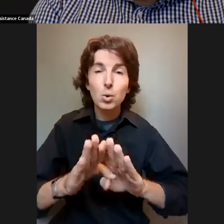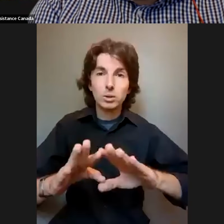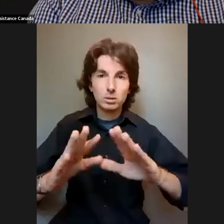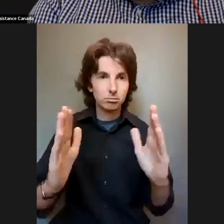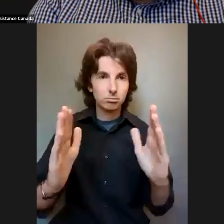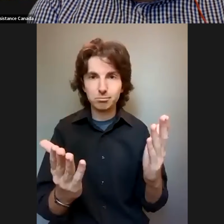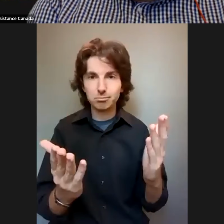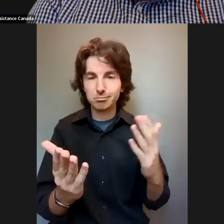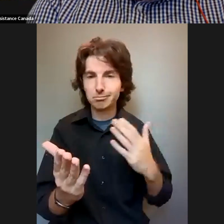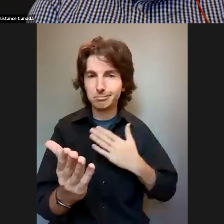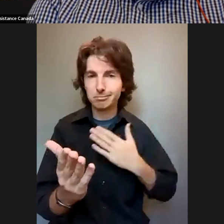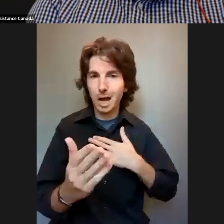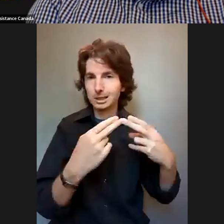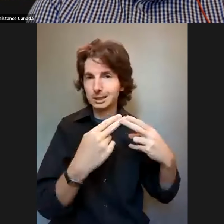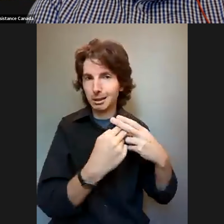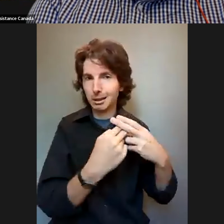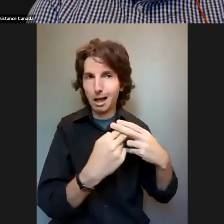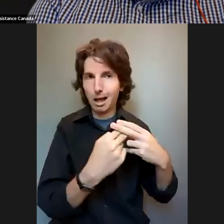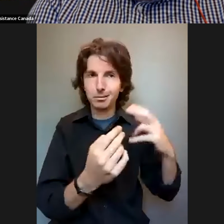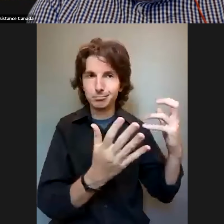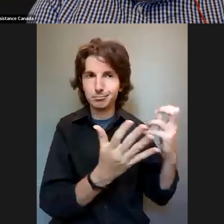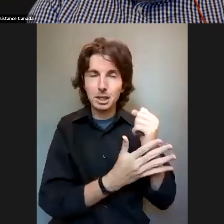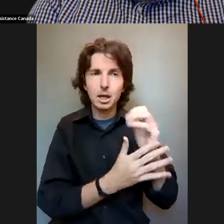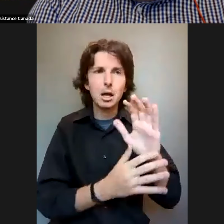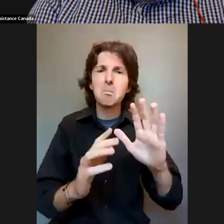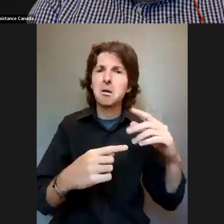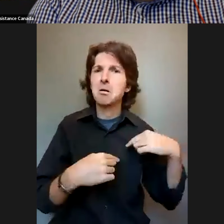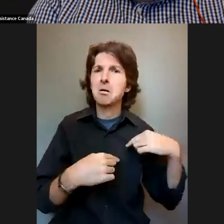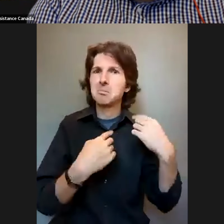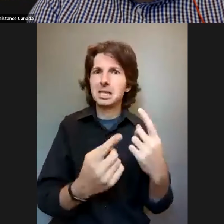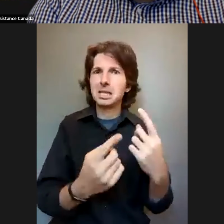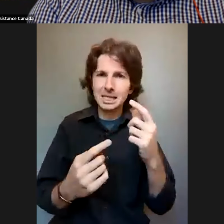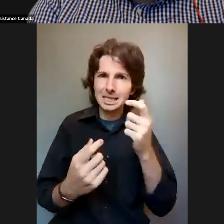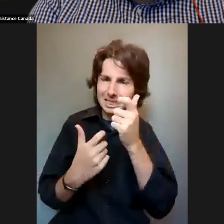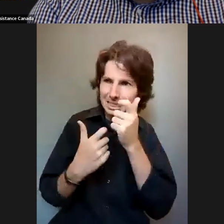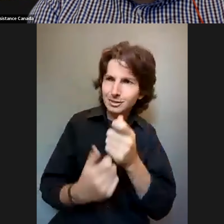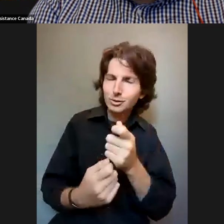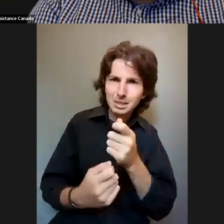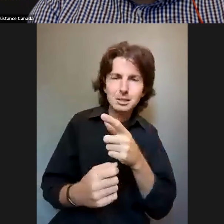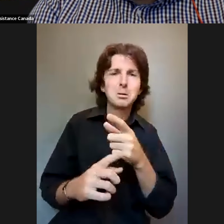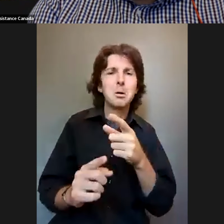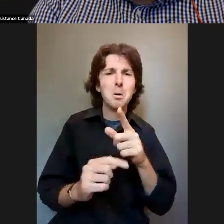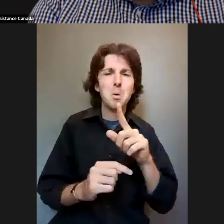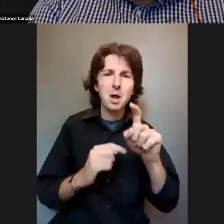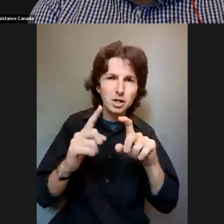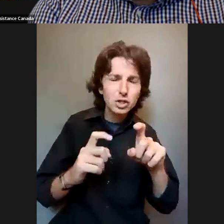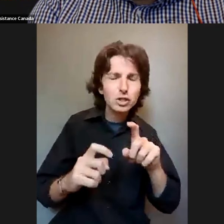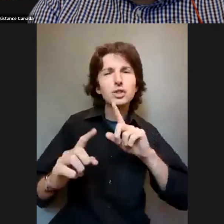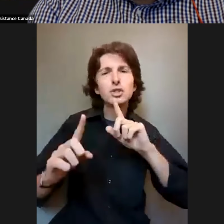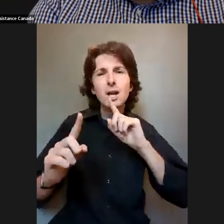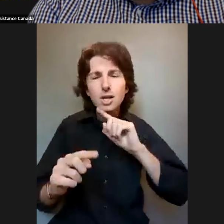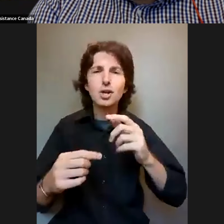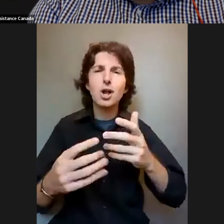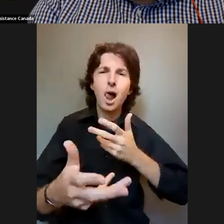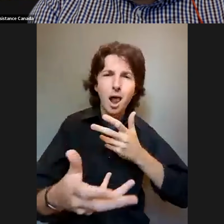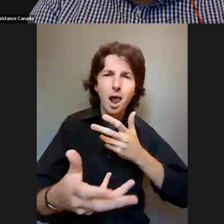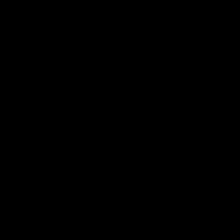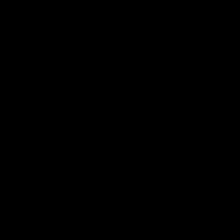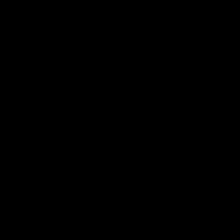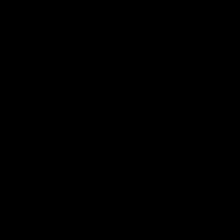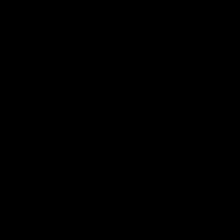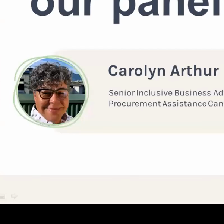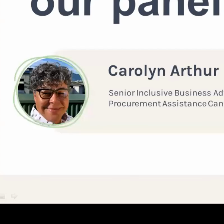And I think, you know, this has been a really interactive session. So I really appreciate all the questions, the interaction, and